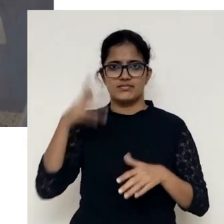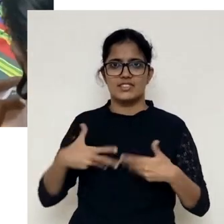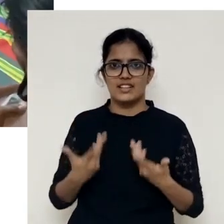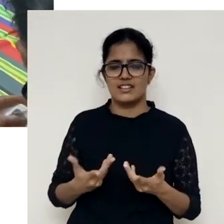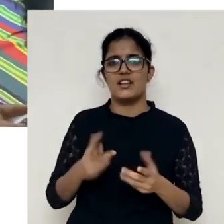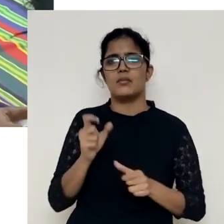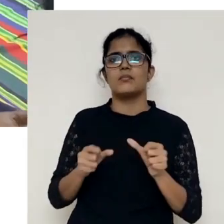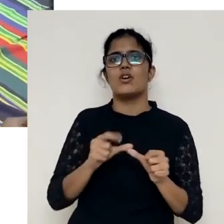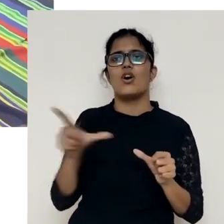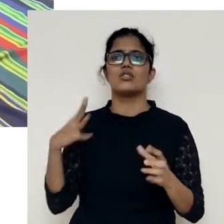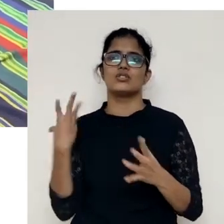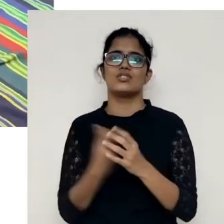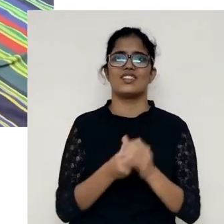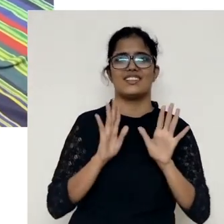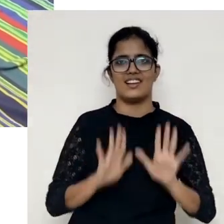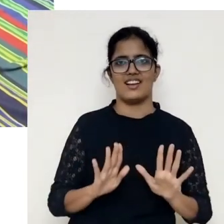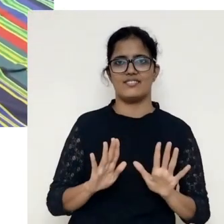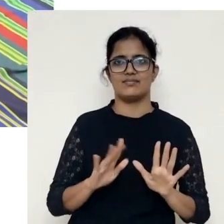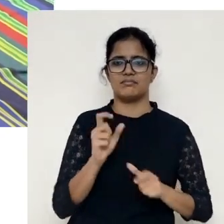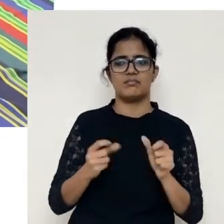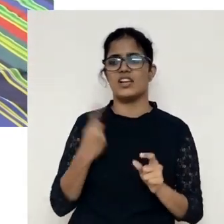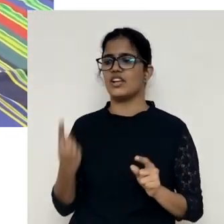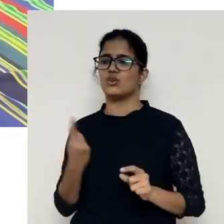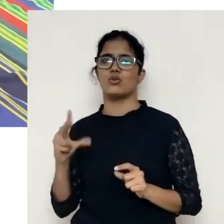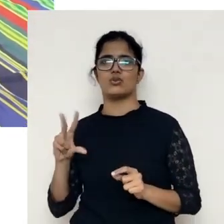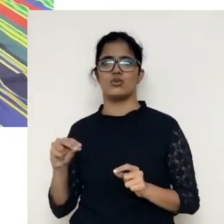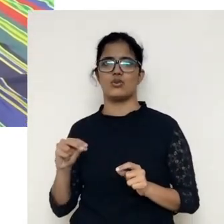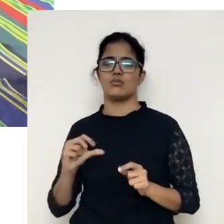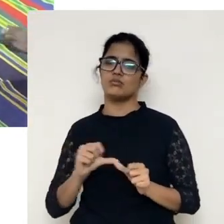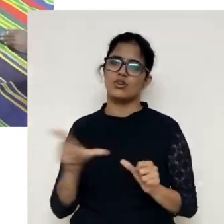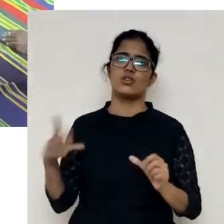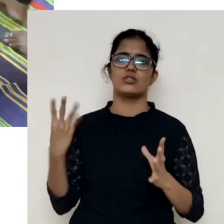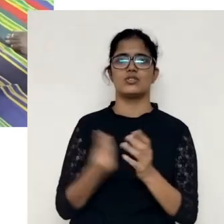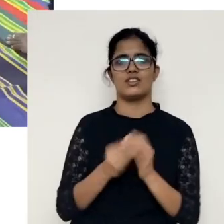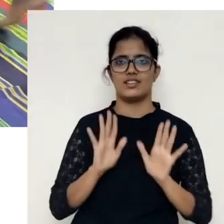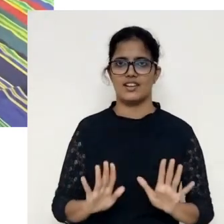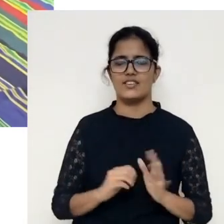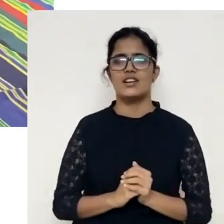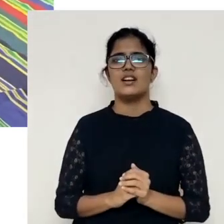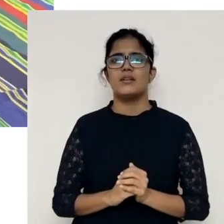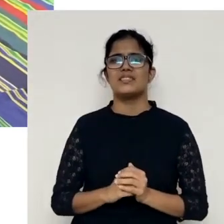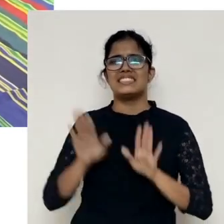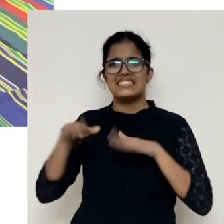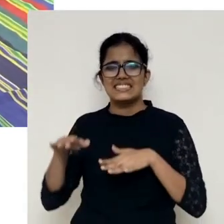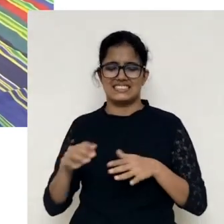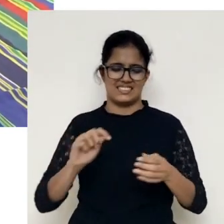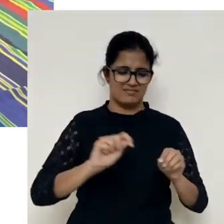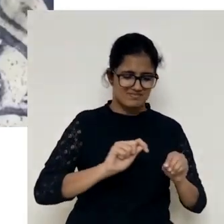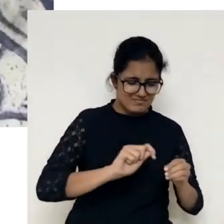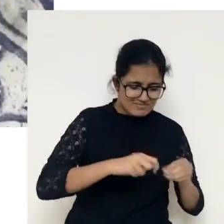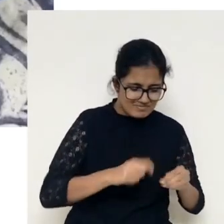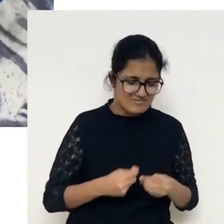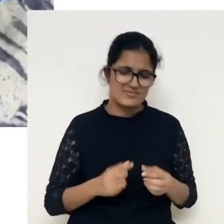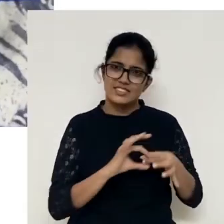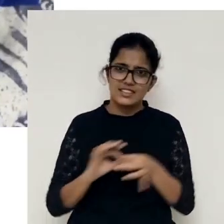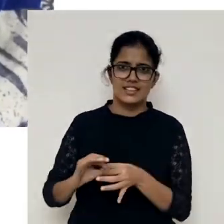for each other. We do stitching activities where we sit together and stitch text and